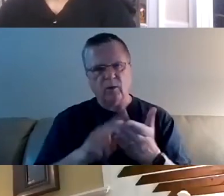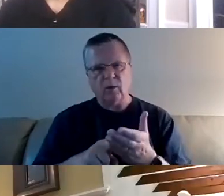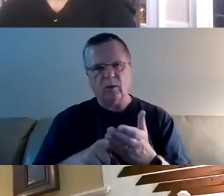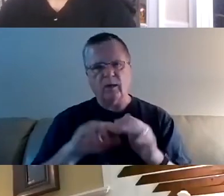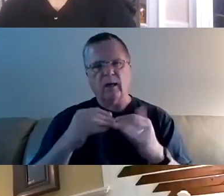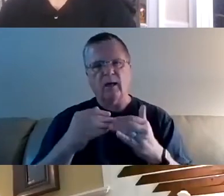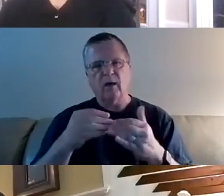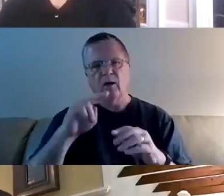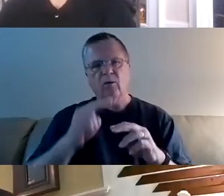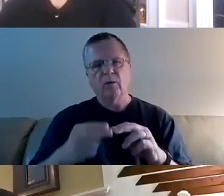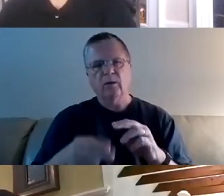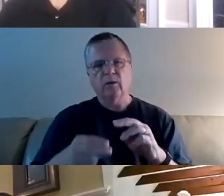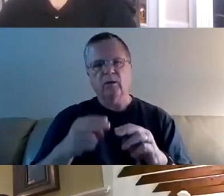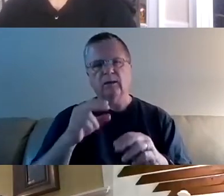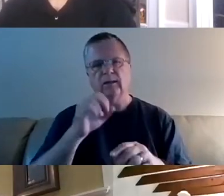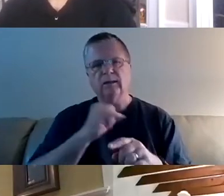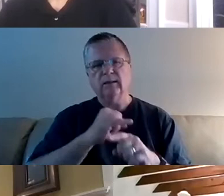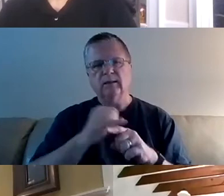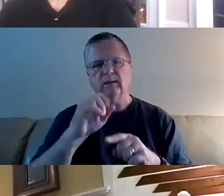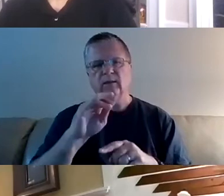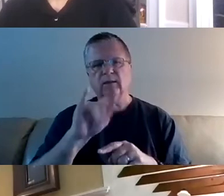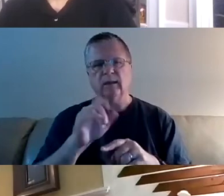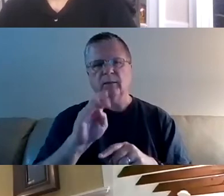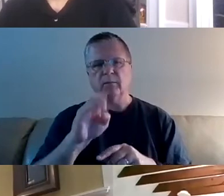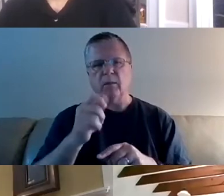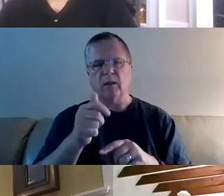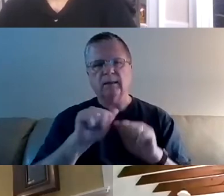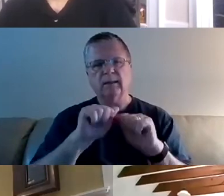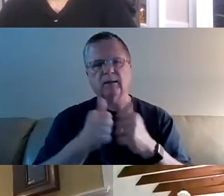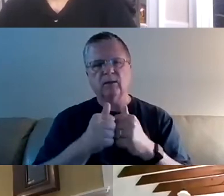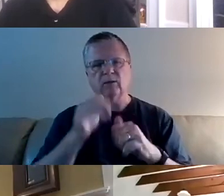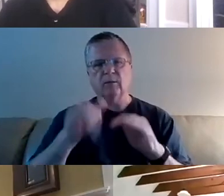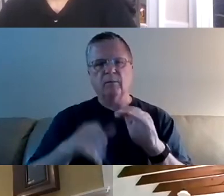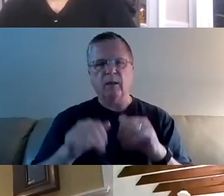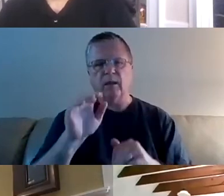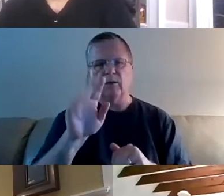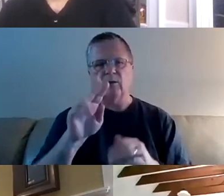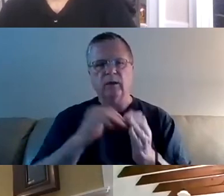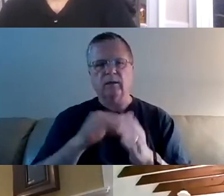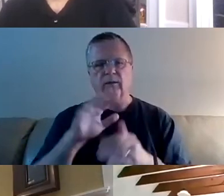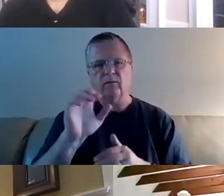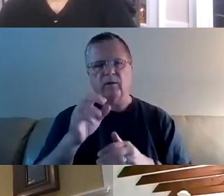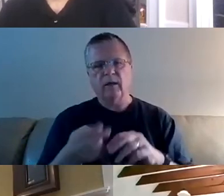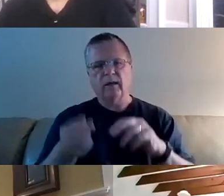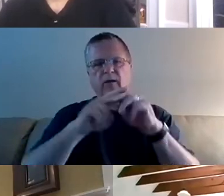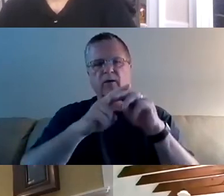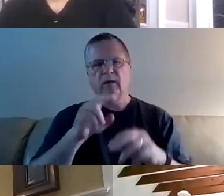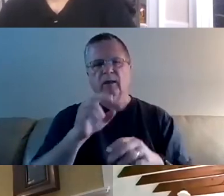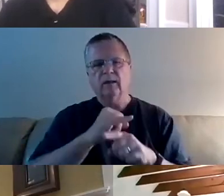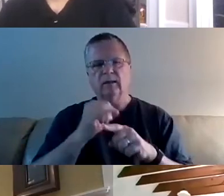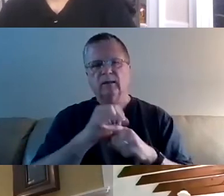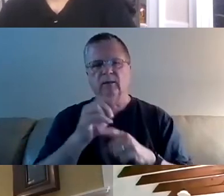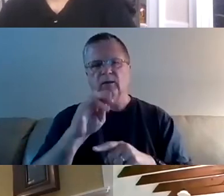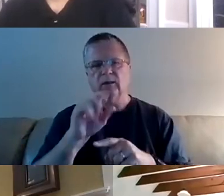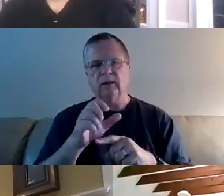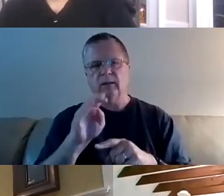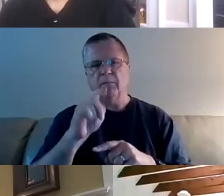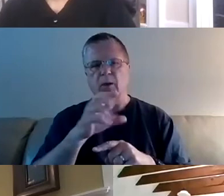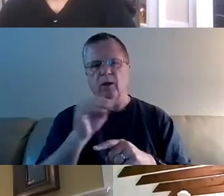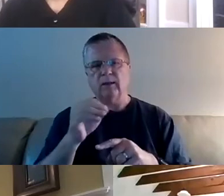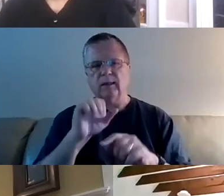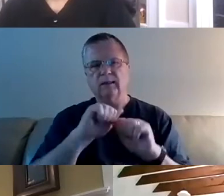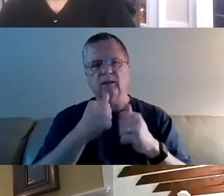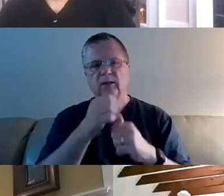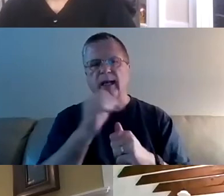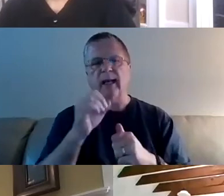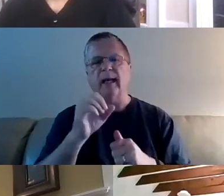City Boxing Association by $2,500 and increasing Steel City Boxing Association and Spring Hill